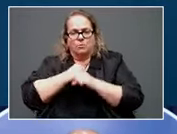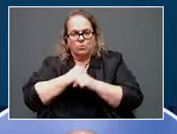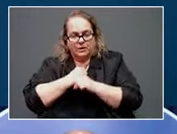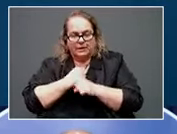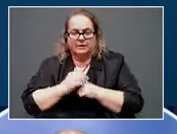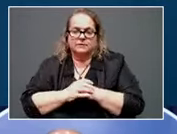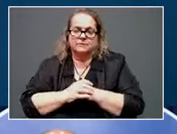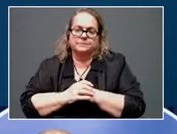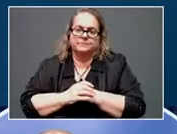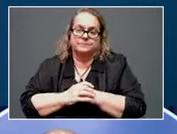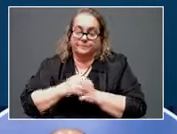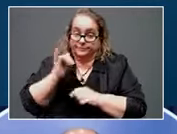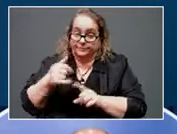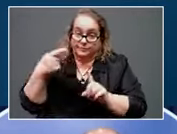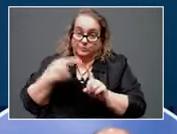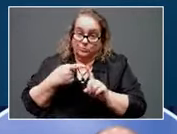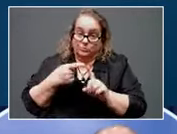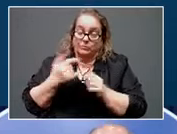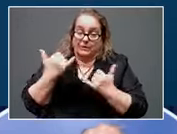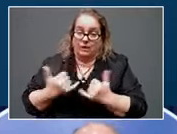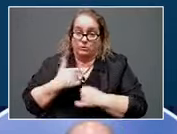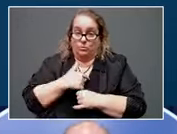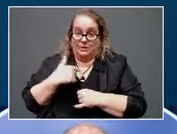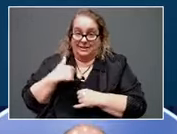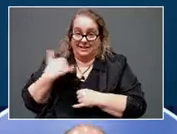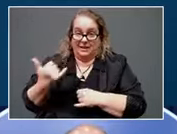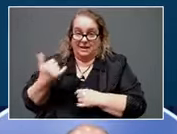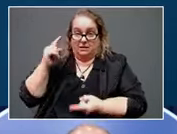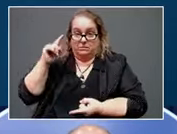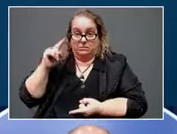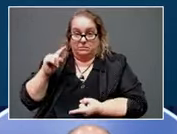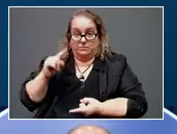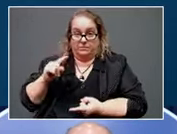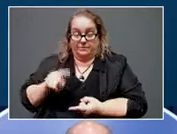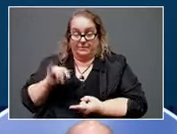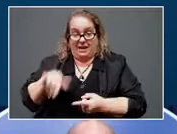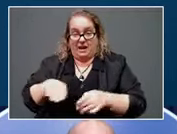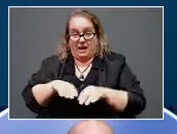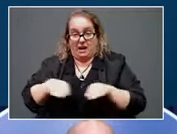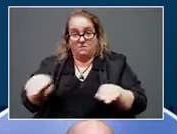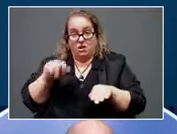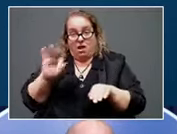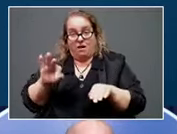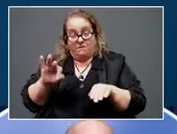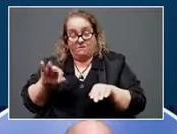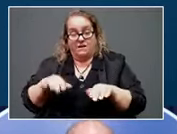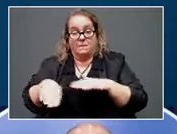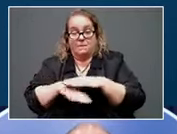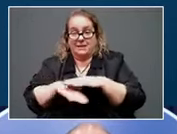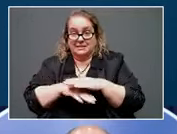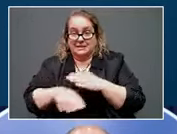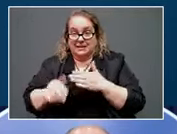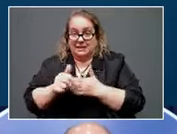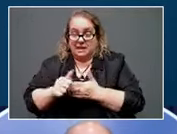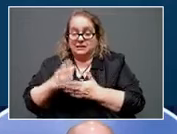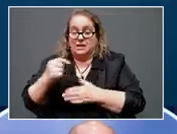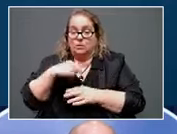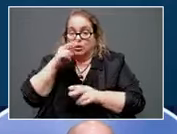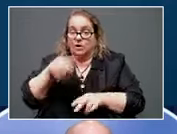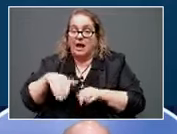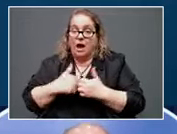at this point, now that we're down to this level of baseline guidance, and we're looking at how we can now live safely